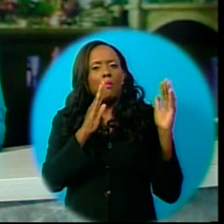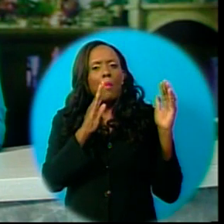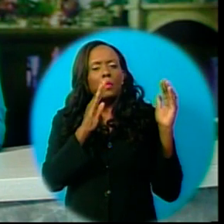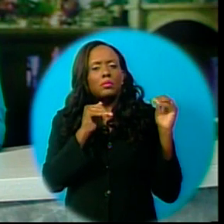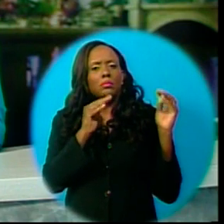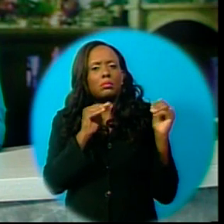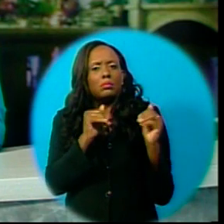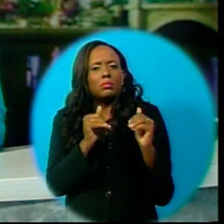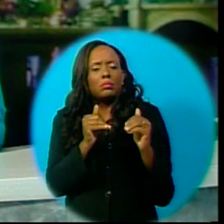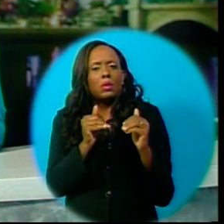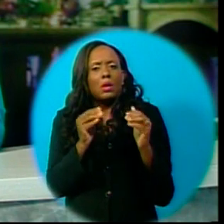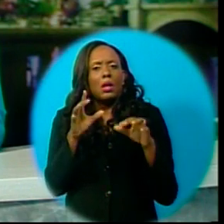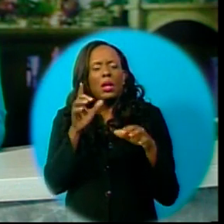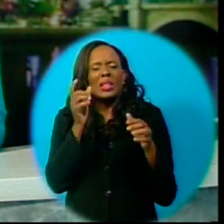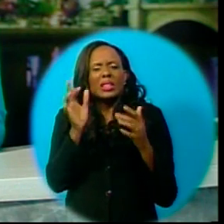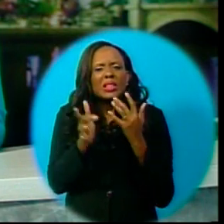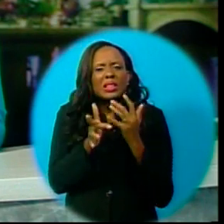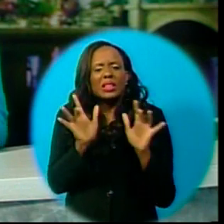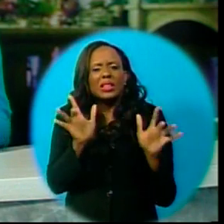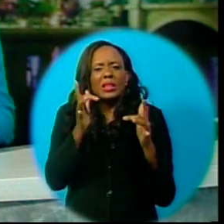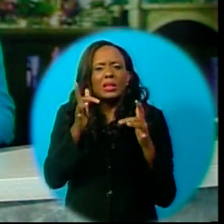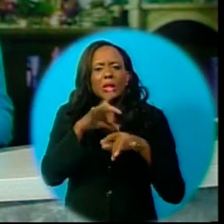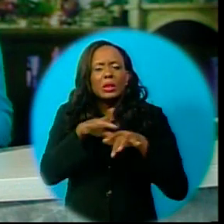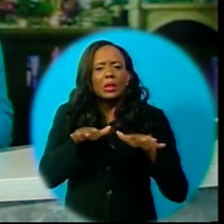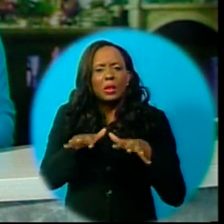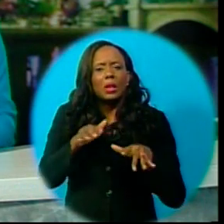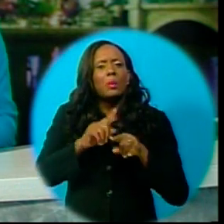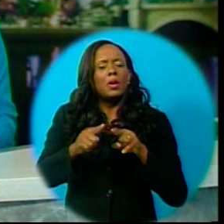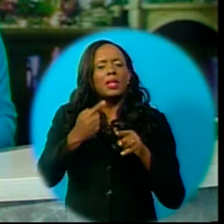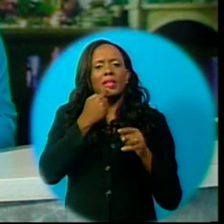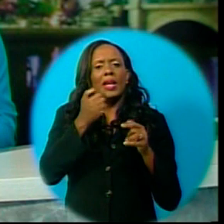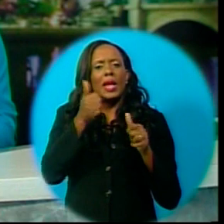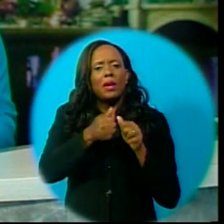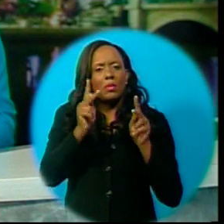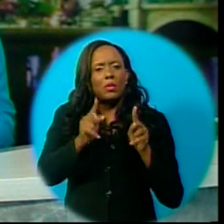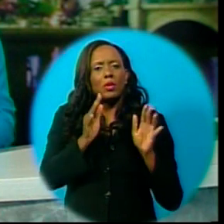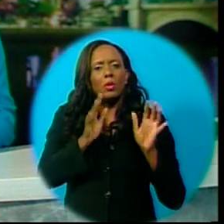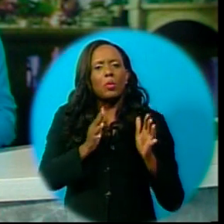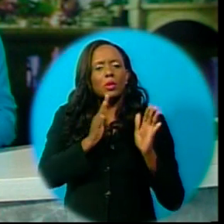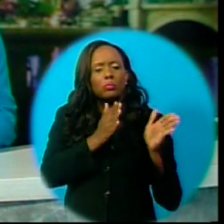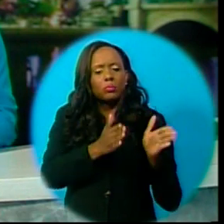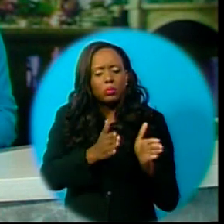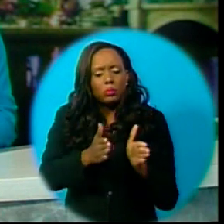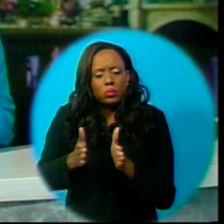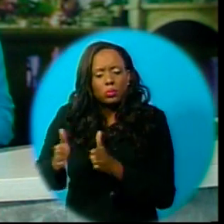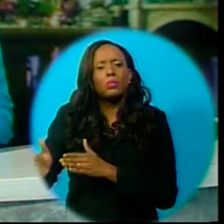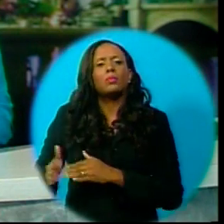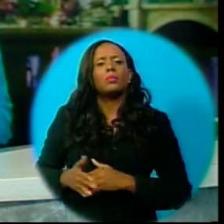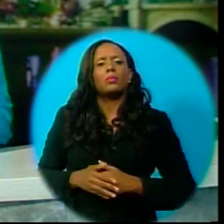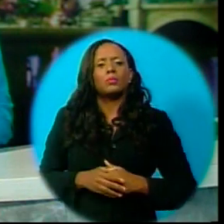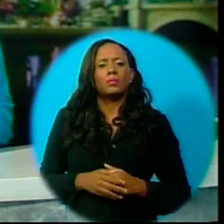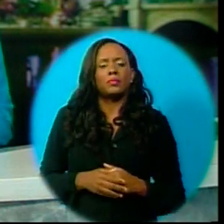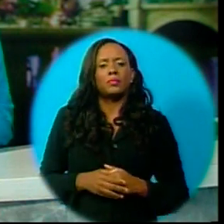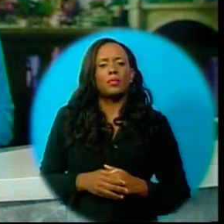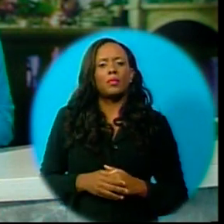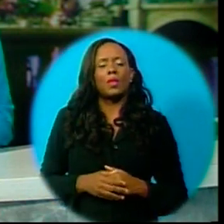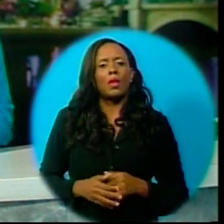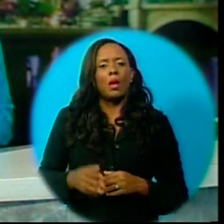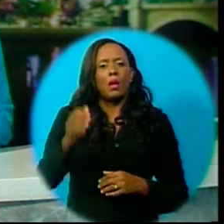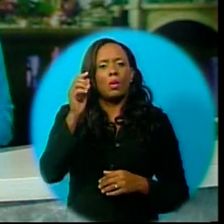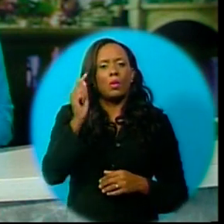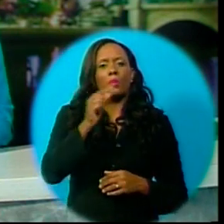staff and the public for the orderly manner in which they handled the situation. Meanwhile, a local cleric is